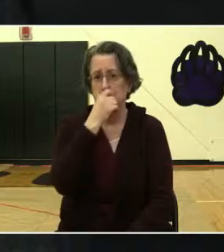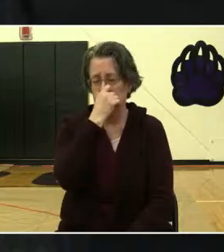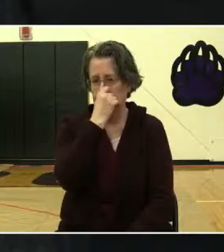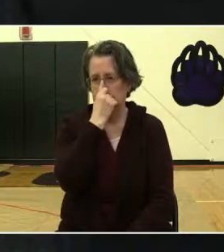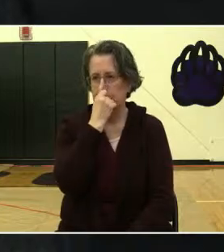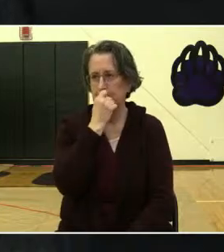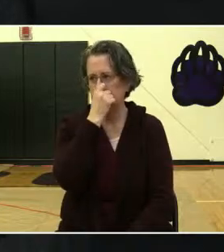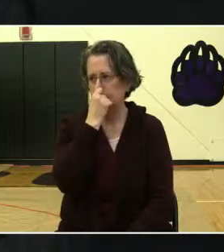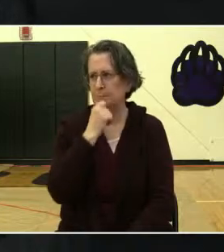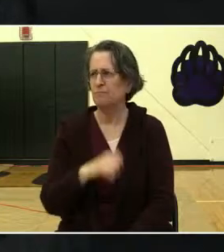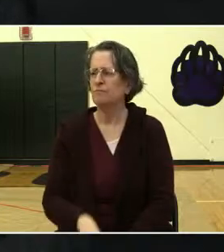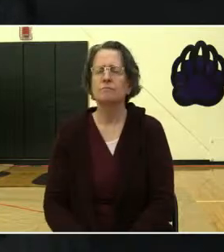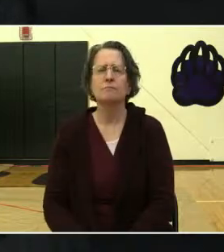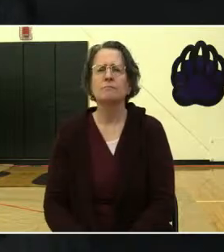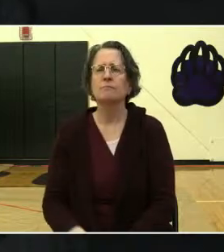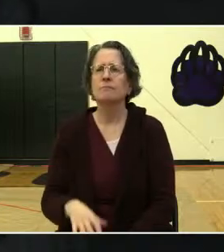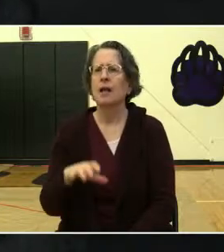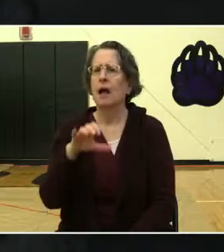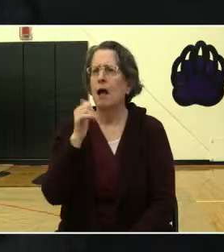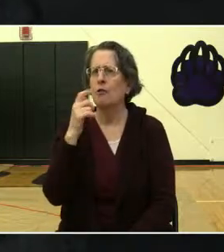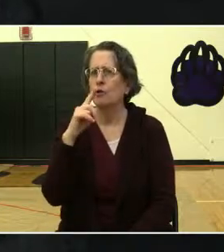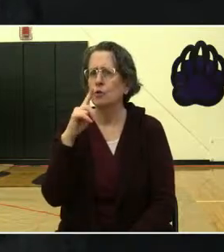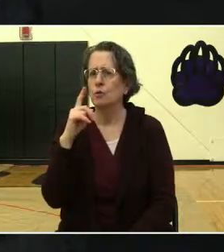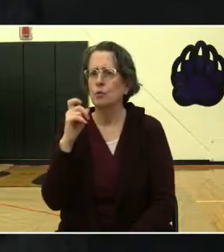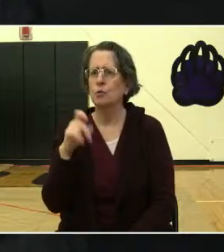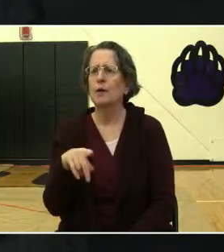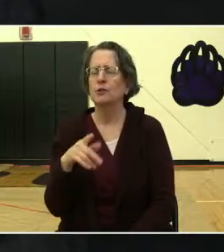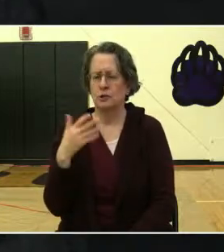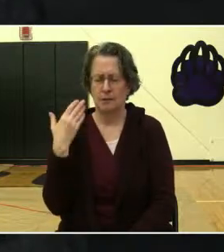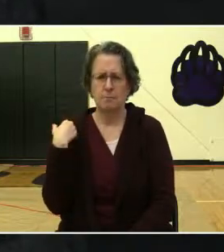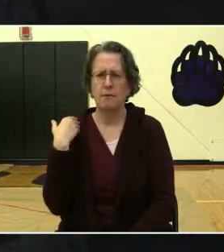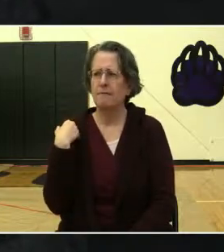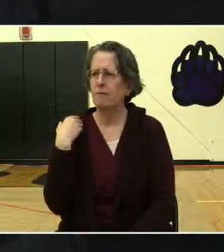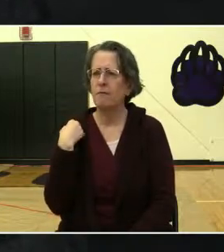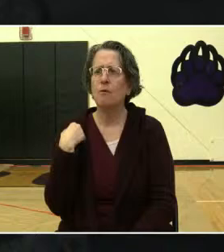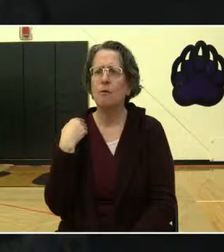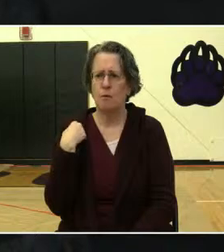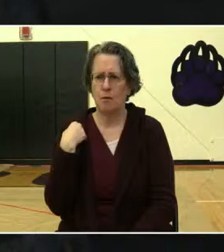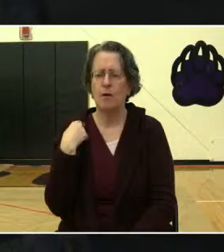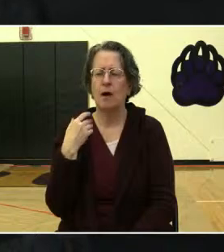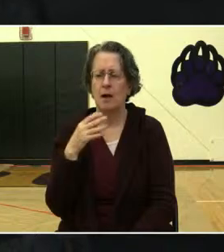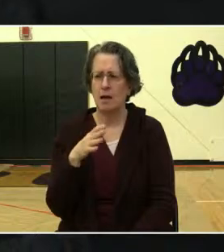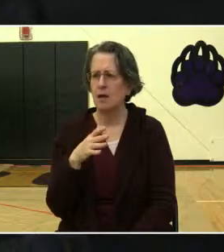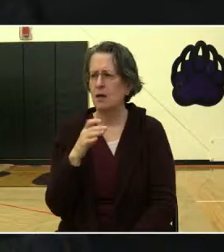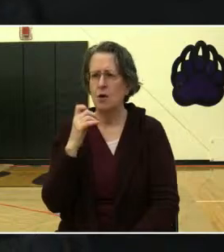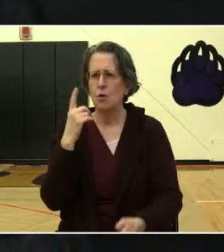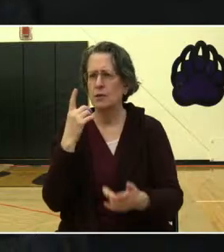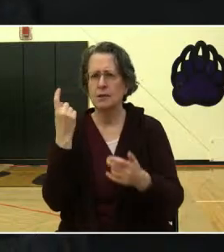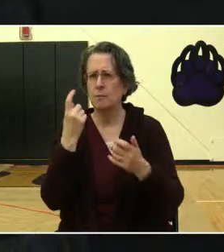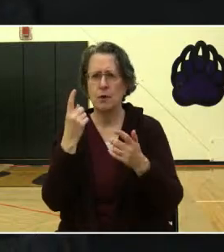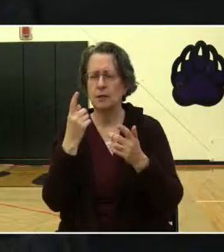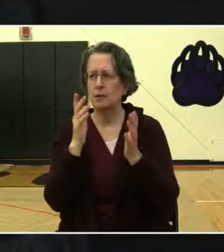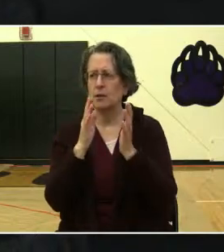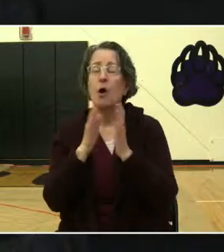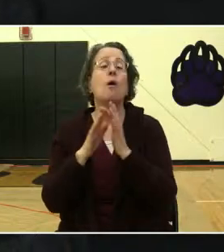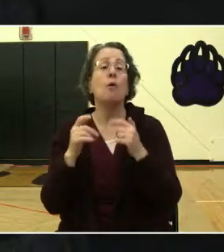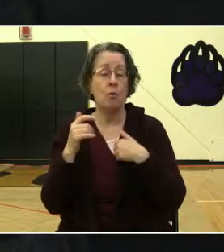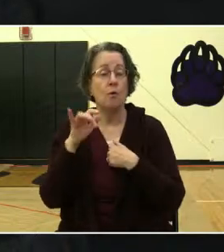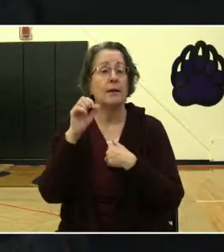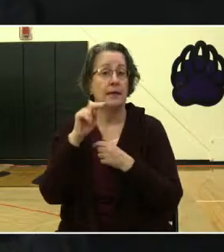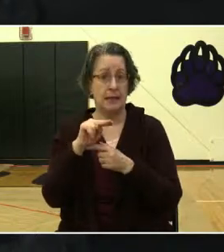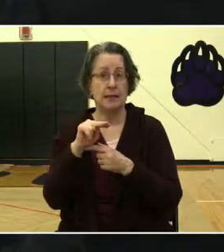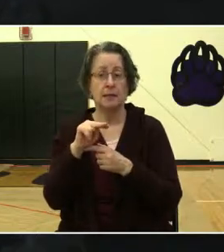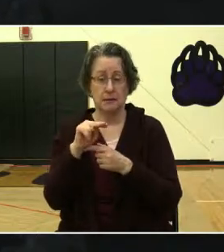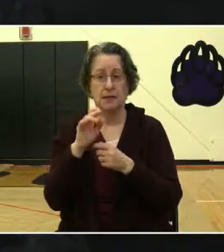an inquiry to the select board before and I think there's an inquiry to the select board now about the likely increase in the tax rate yep uh and I will answer